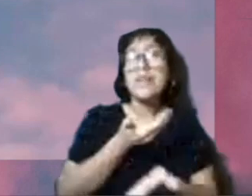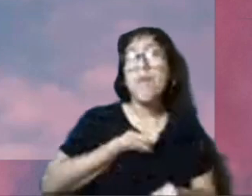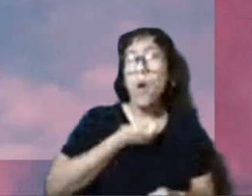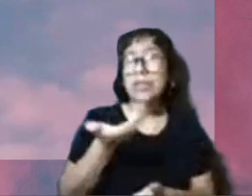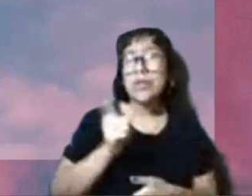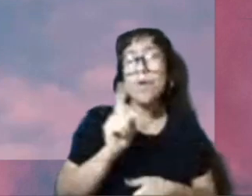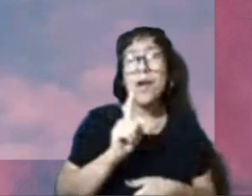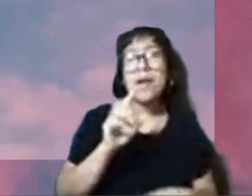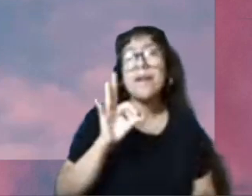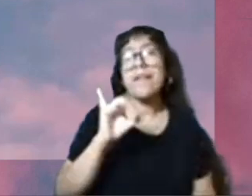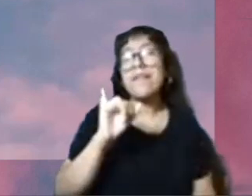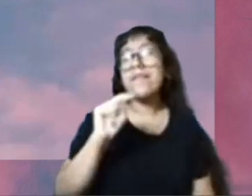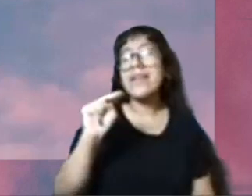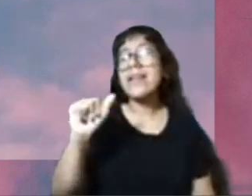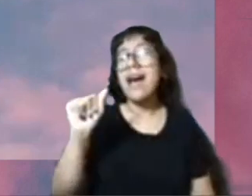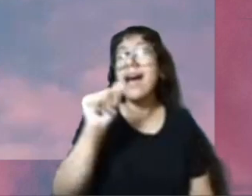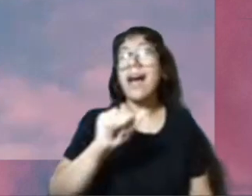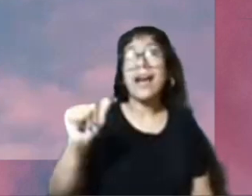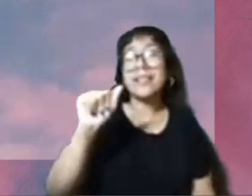collection, Finna, at